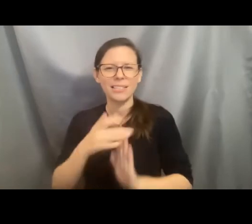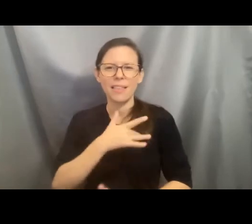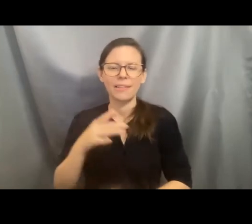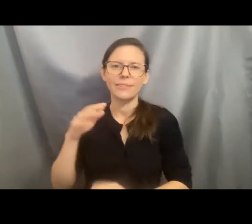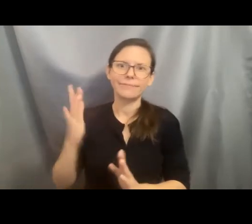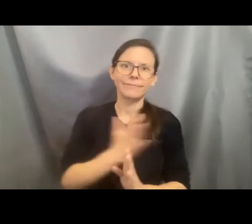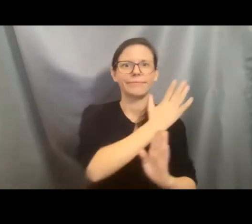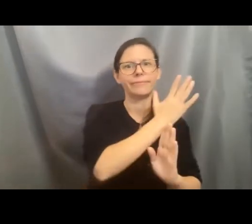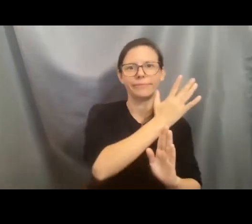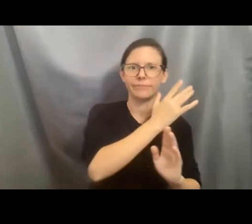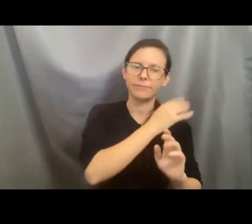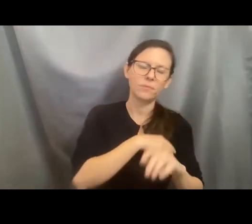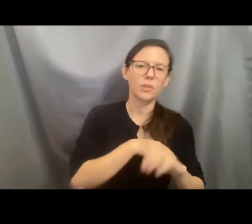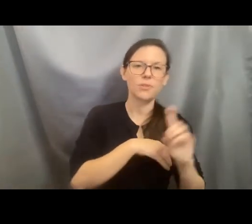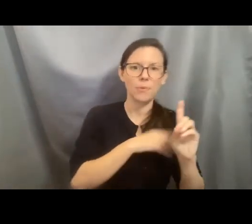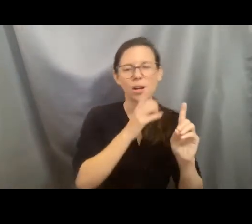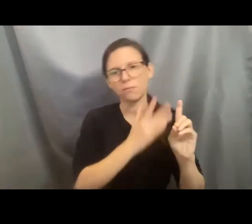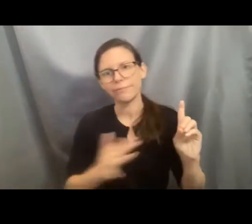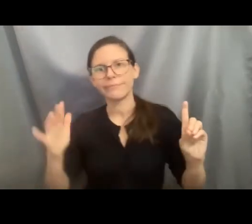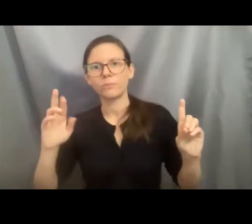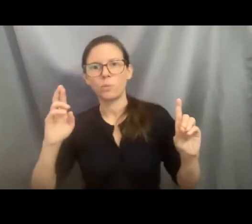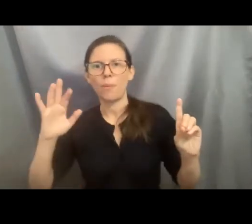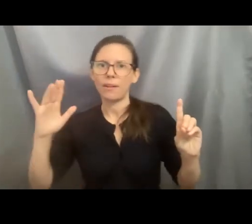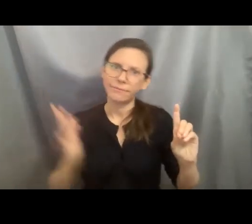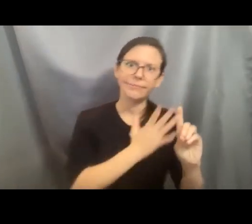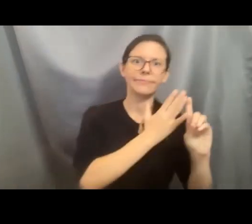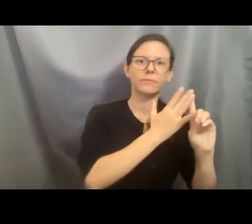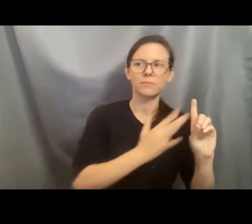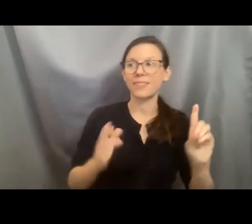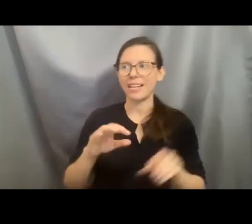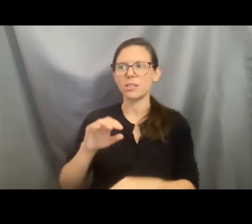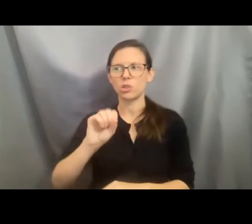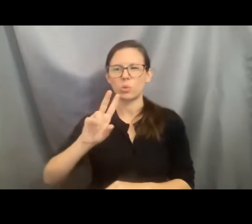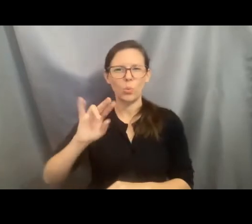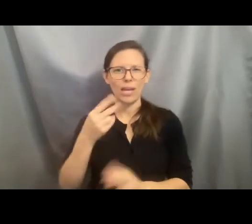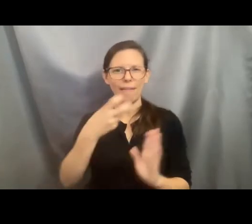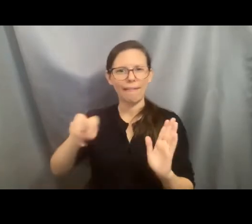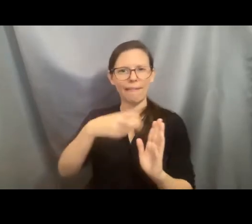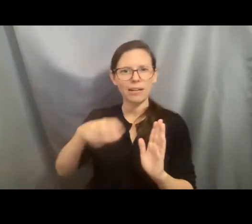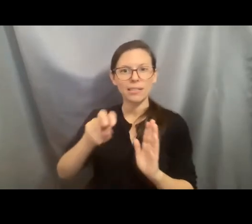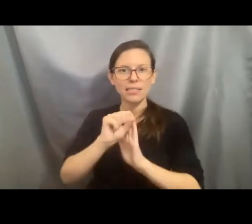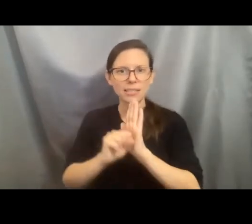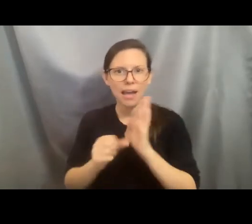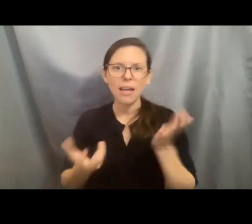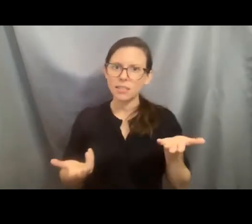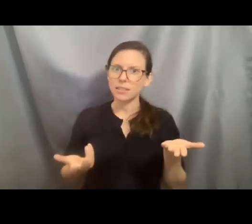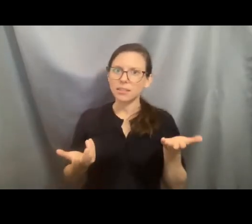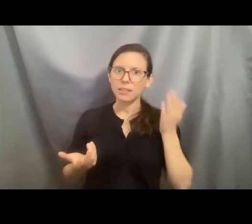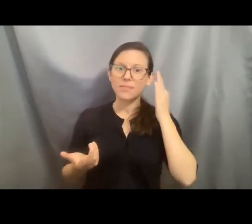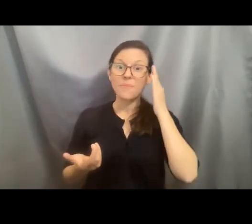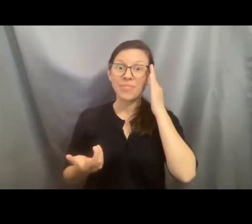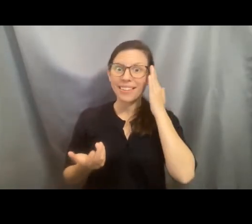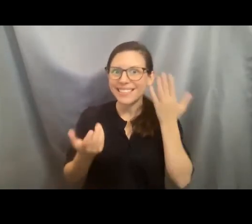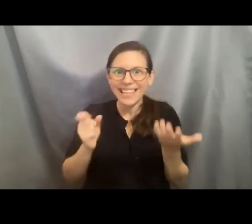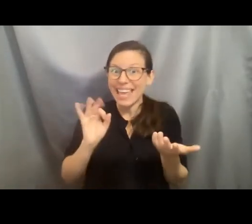on the Supreme Court that we have today. So elections really matter, and they have consequences. So I think that's the first